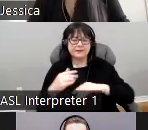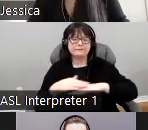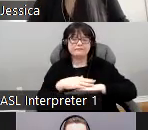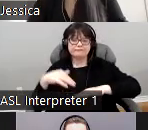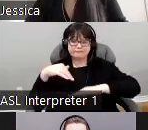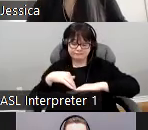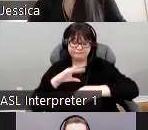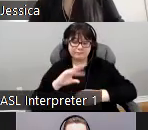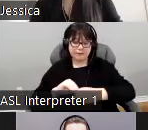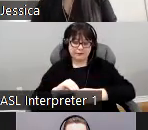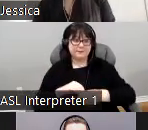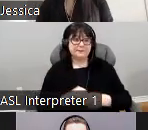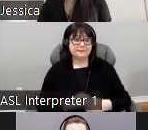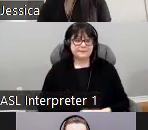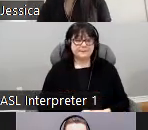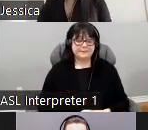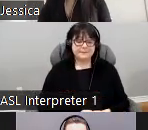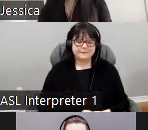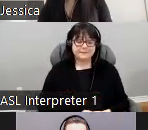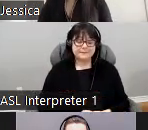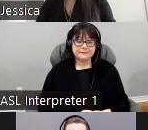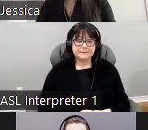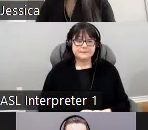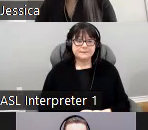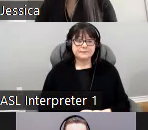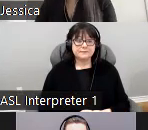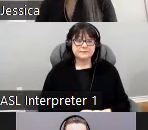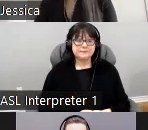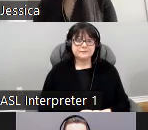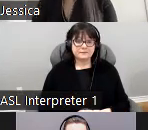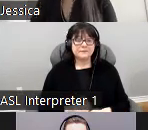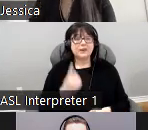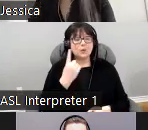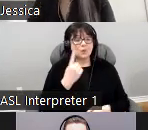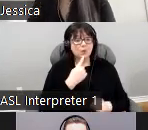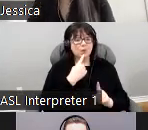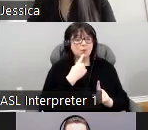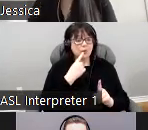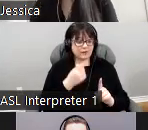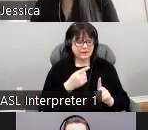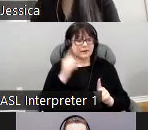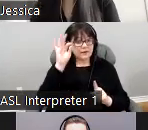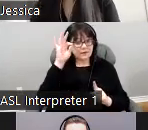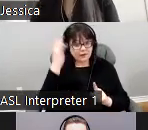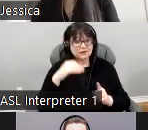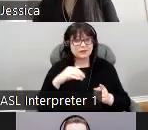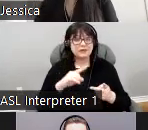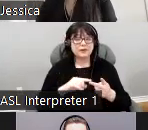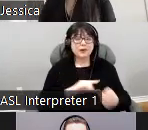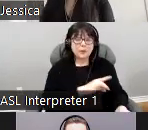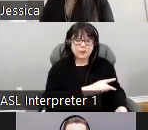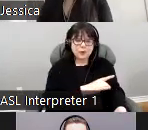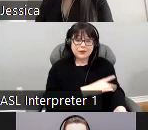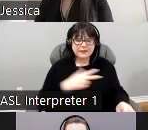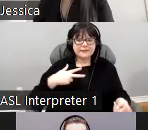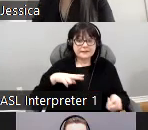And one study mentioned that its participants were French, Portuguese, Turkish, or Icelandic speakers, while